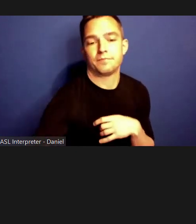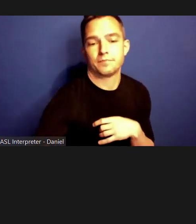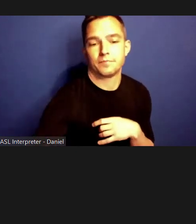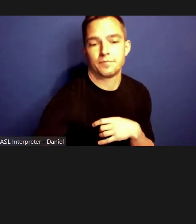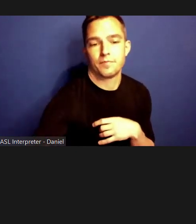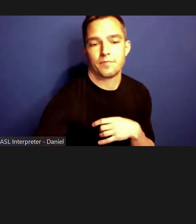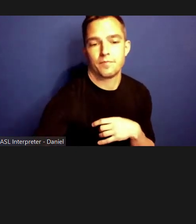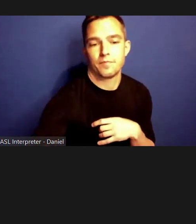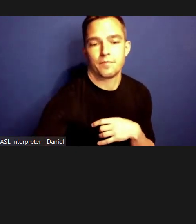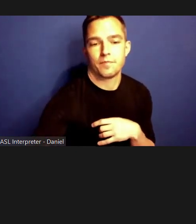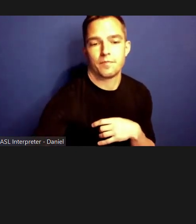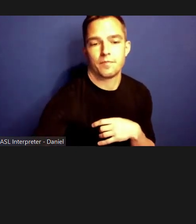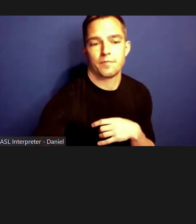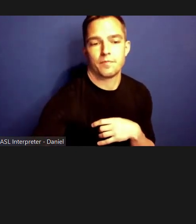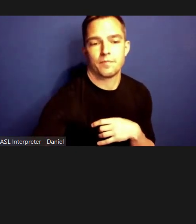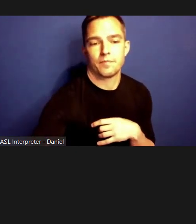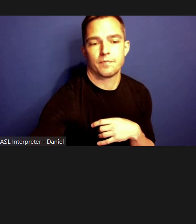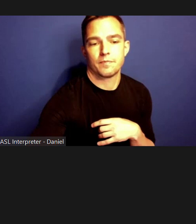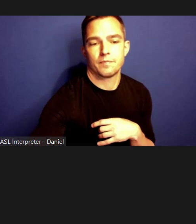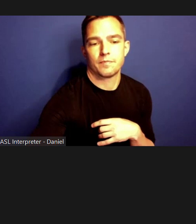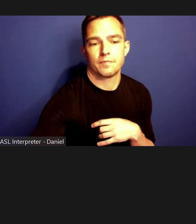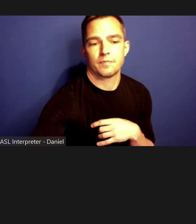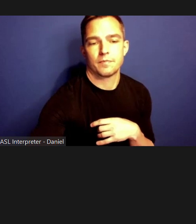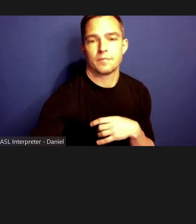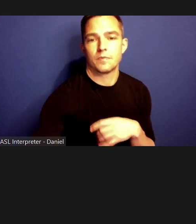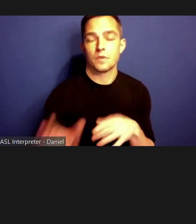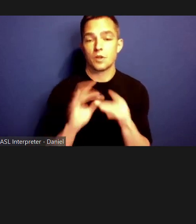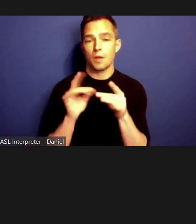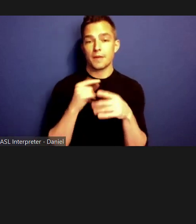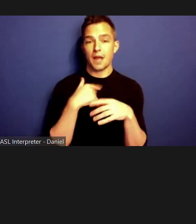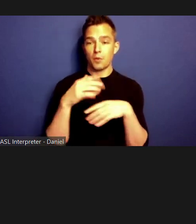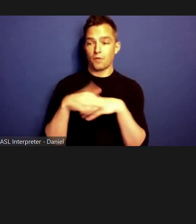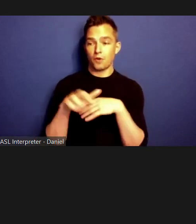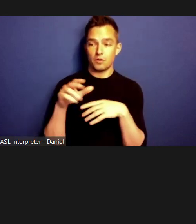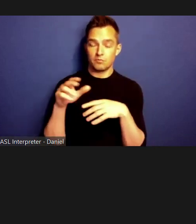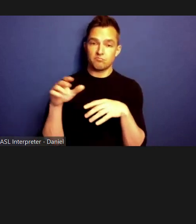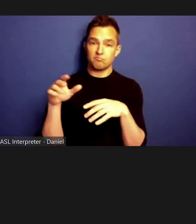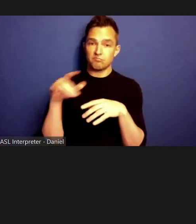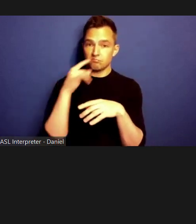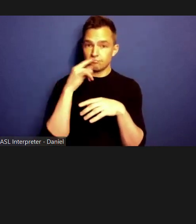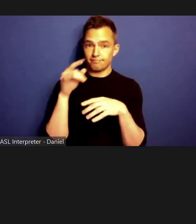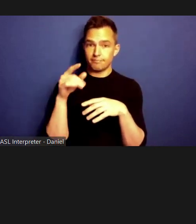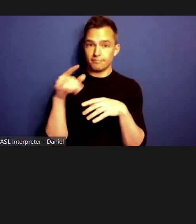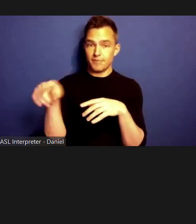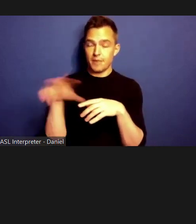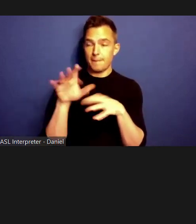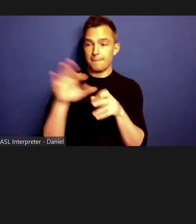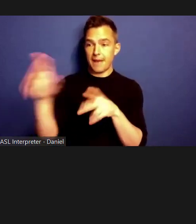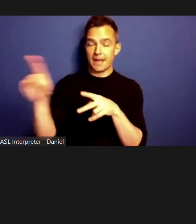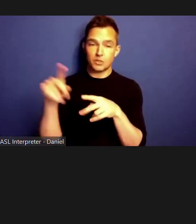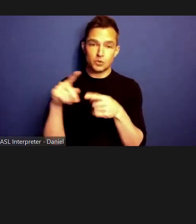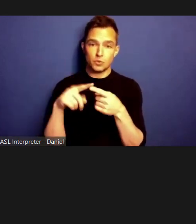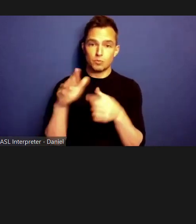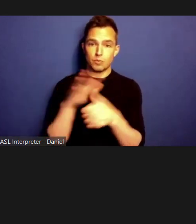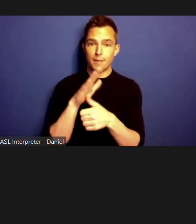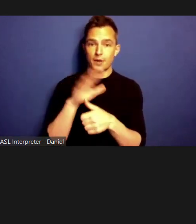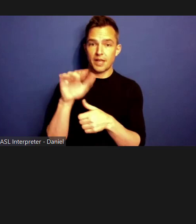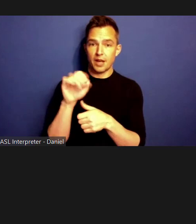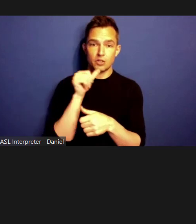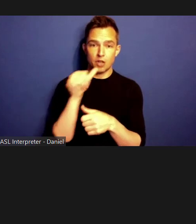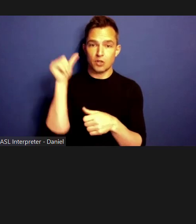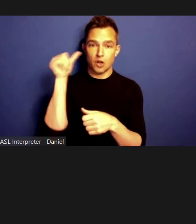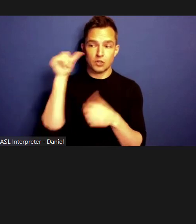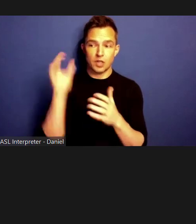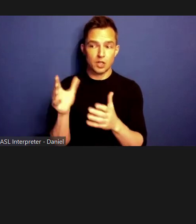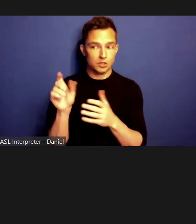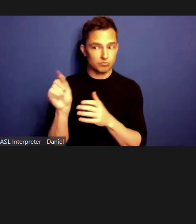The comment is I would refer parents back to primary care or primary care provider and not to an audiologist. So kind